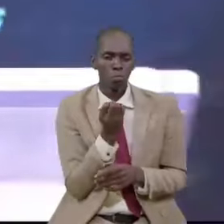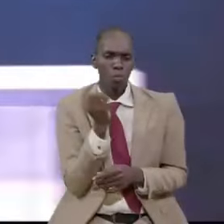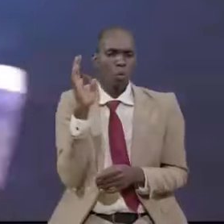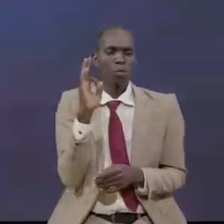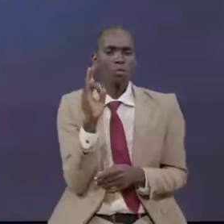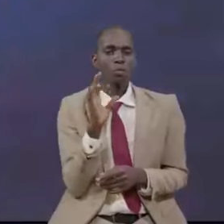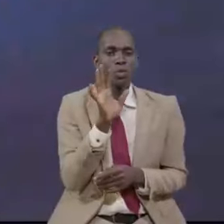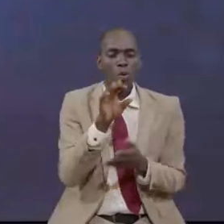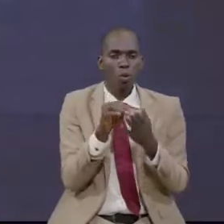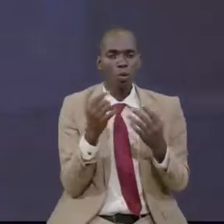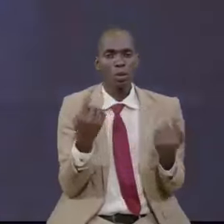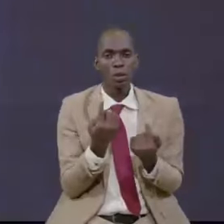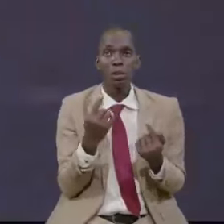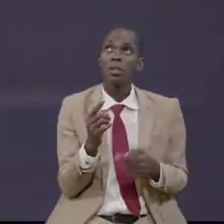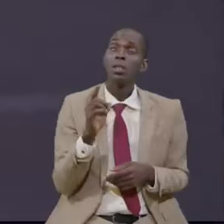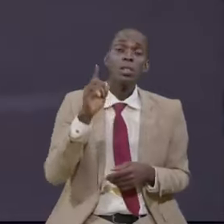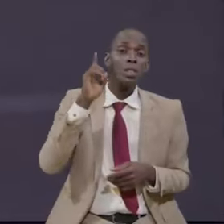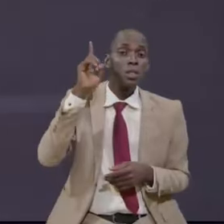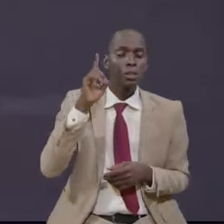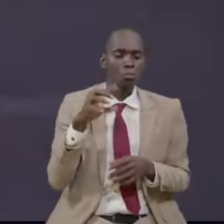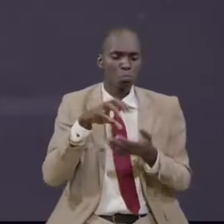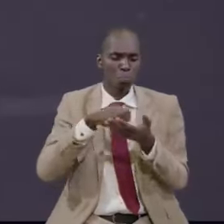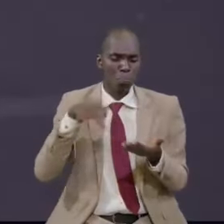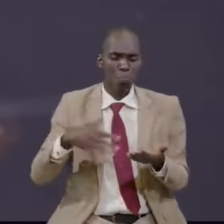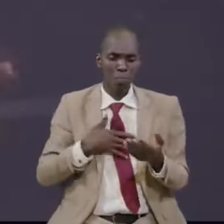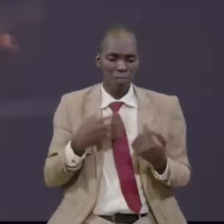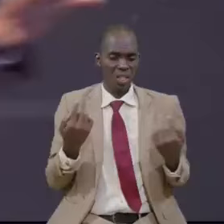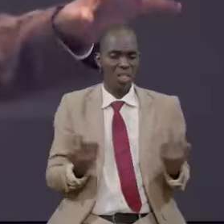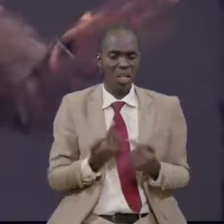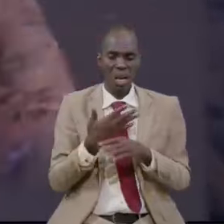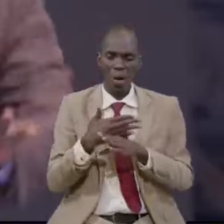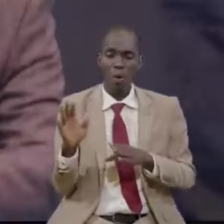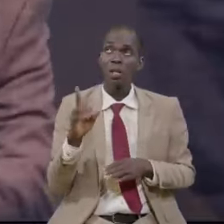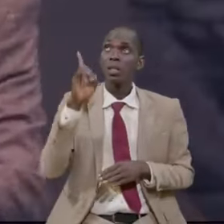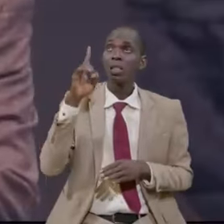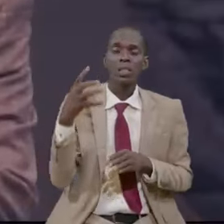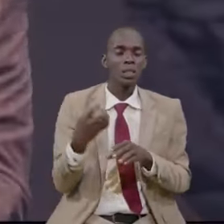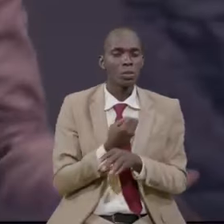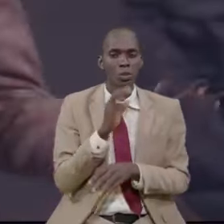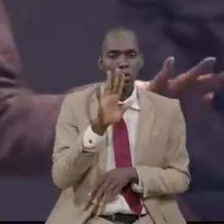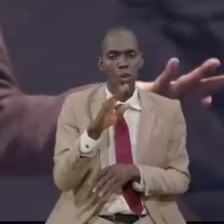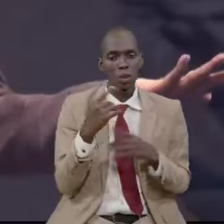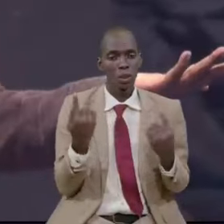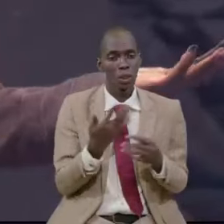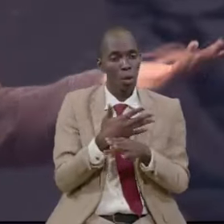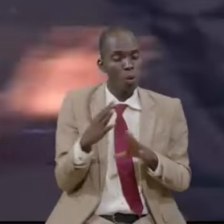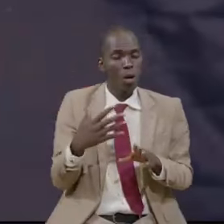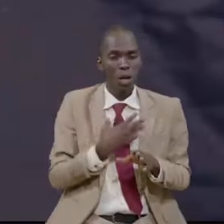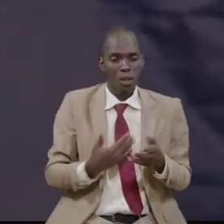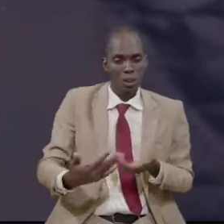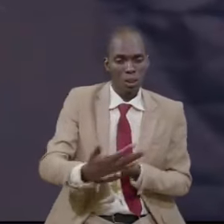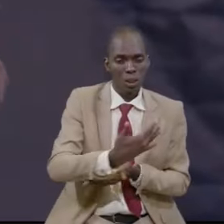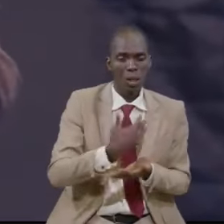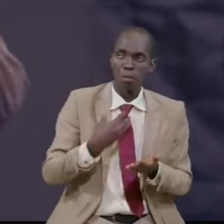my sin away. He took my sin away and laid it on Christ. Now I don't have them anymore.